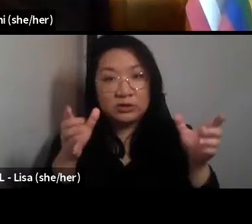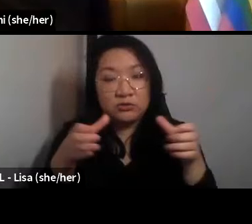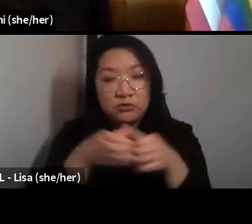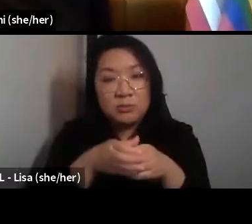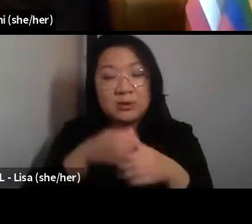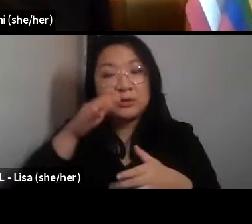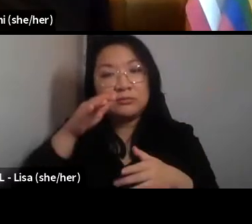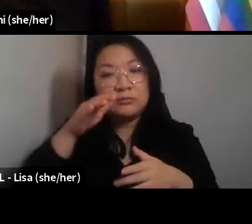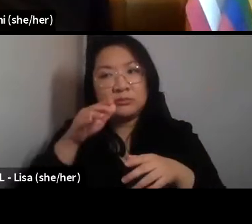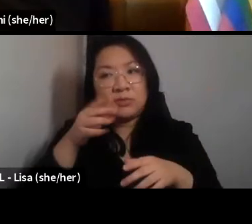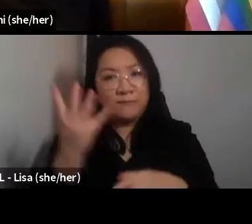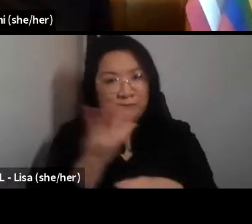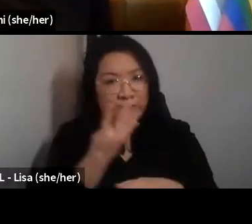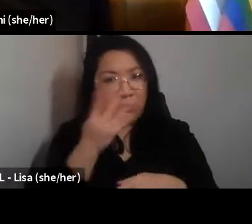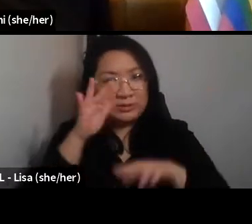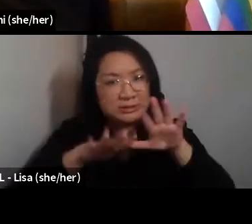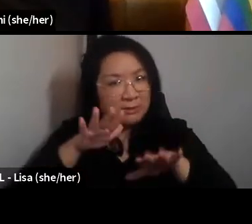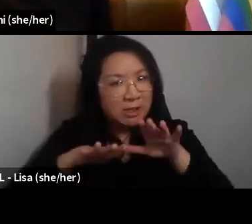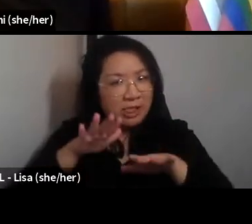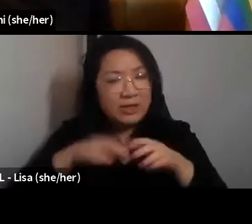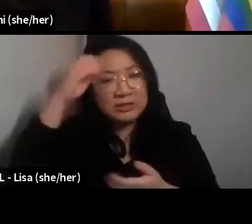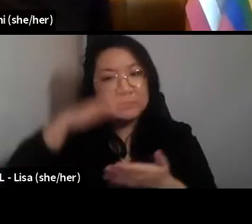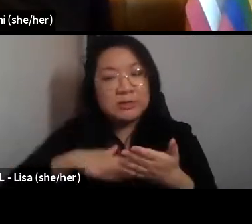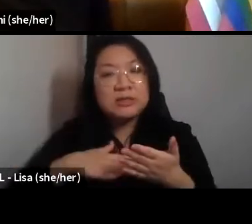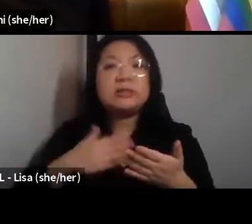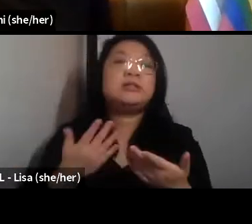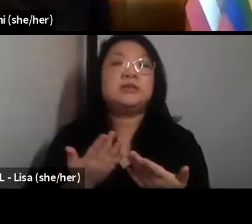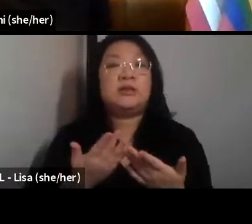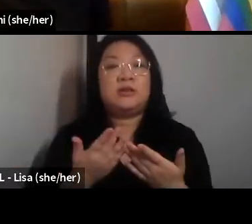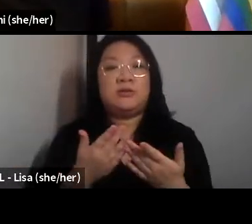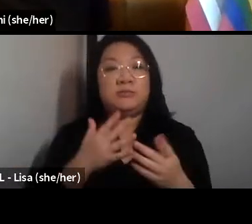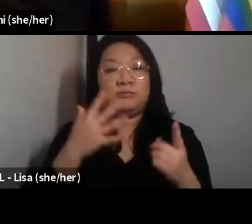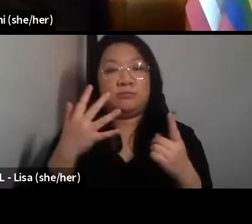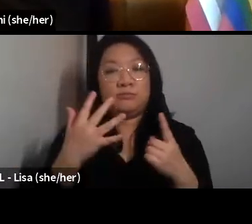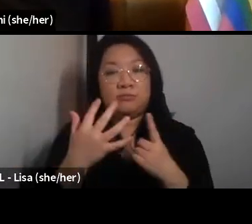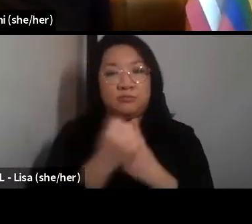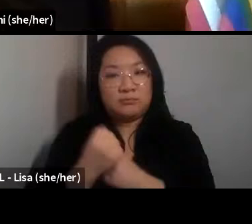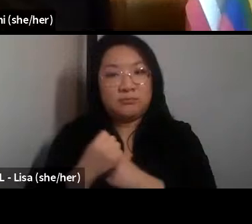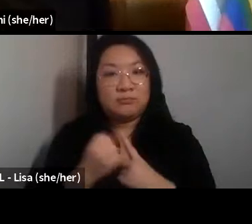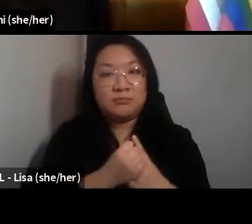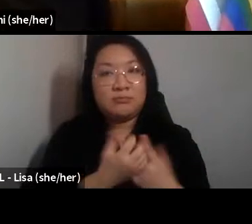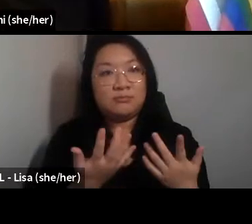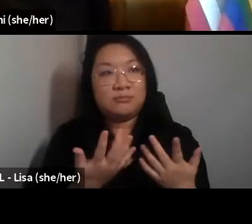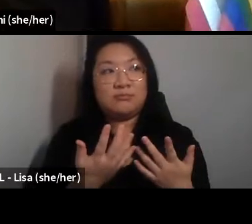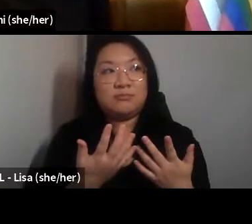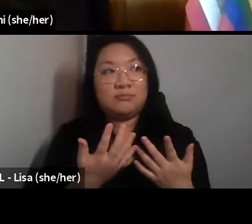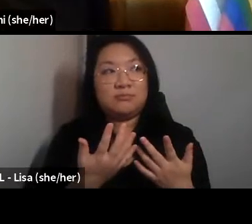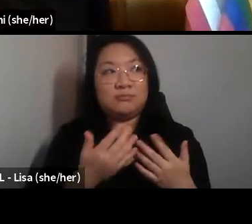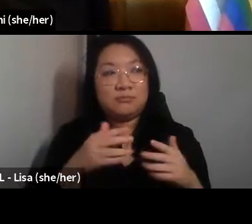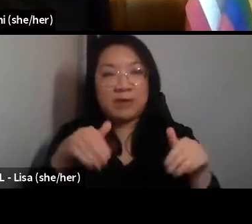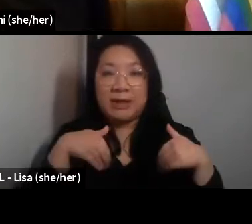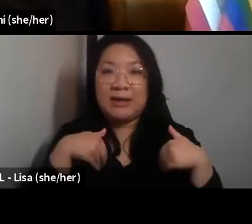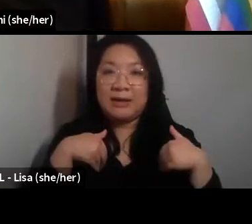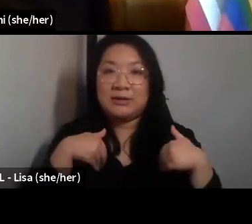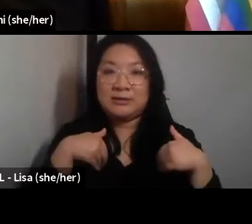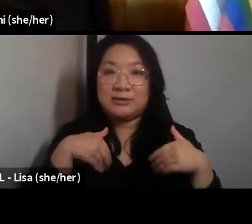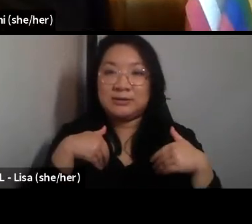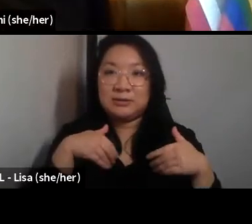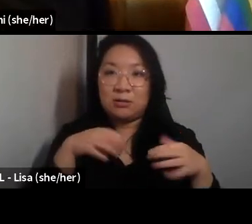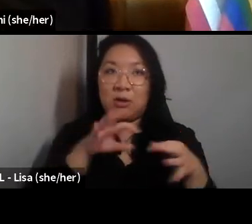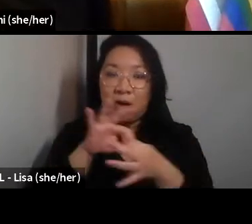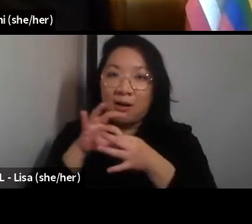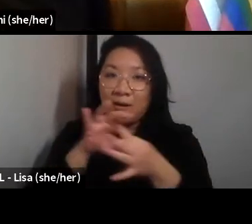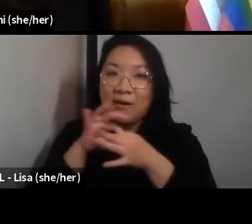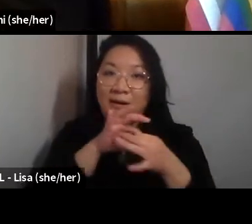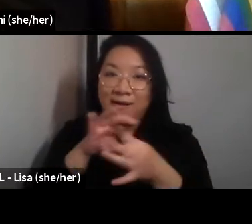experiences that even though none of us at the time we met identified as ace, it kind of clicked that obviously, yes, of